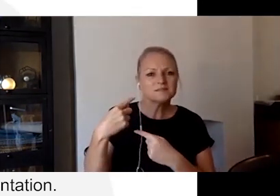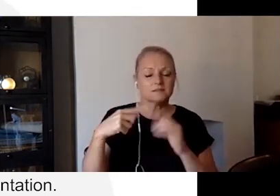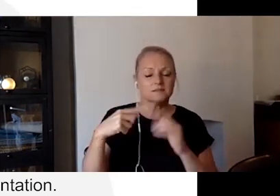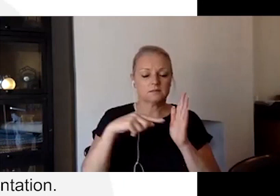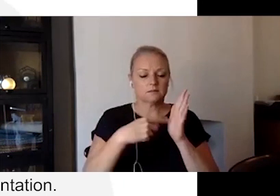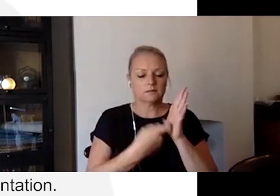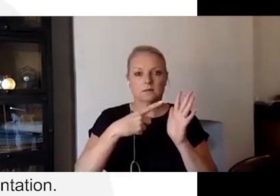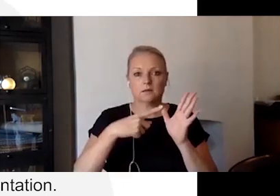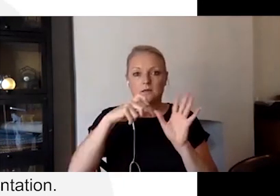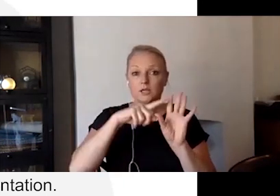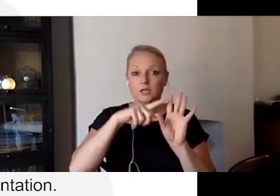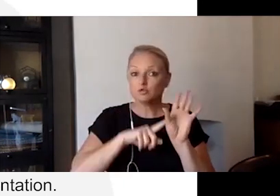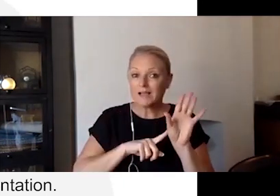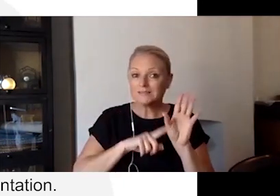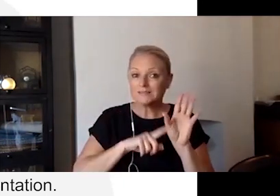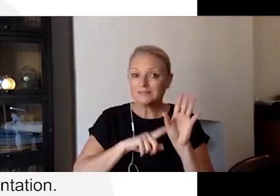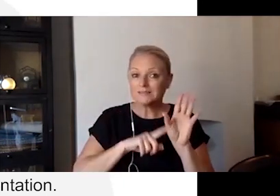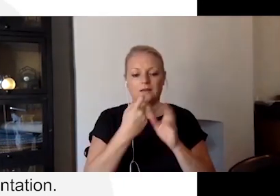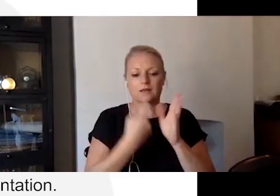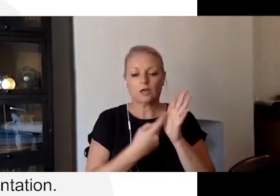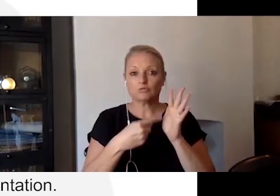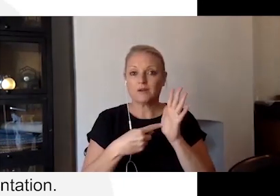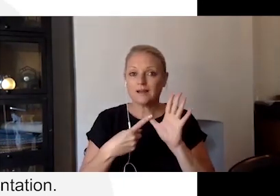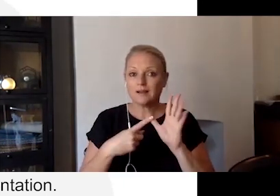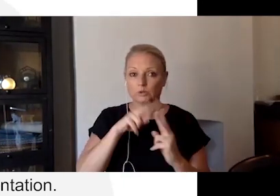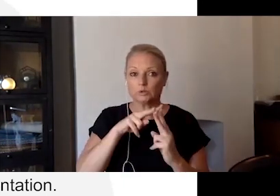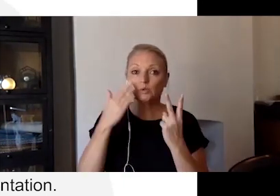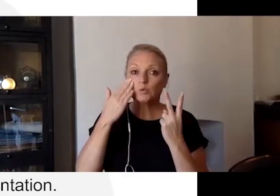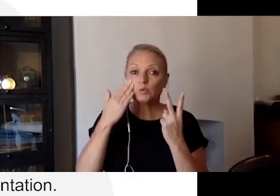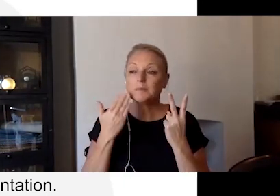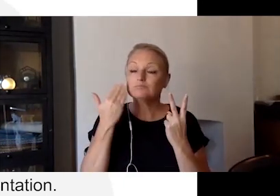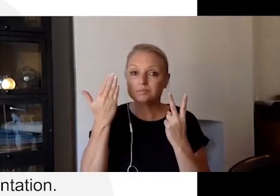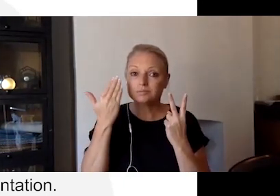us with a reminder on where to seek that advice.